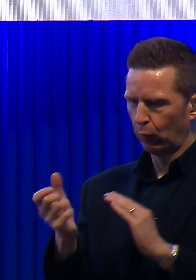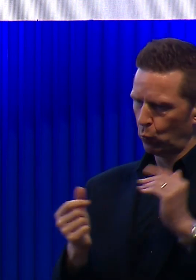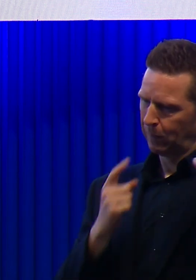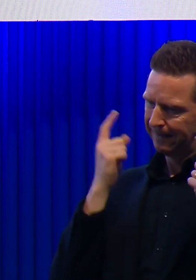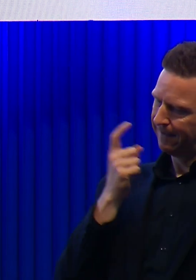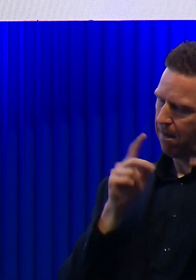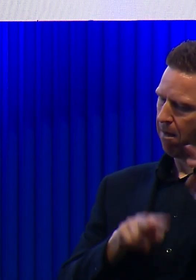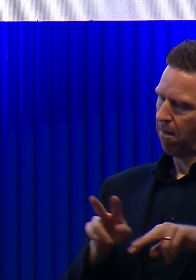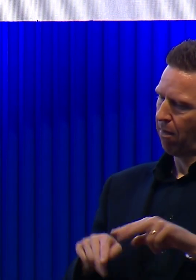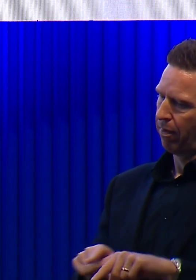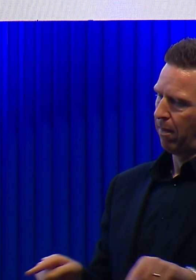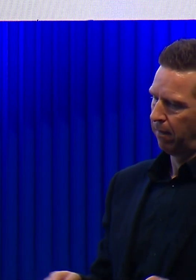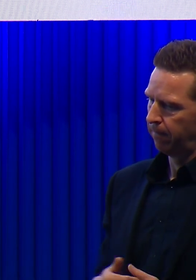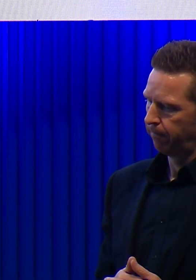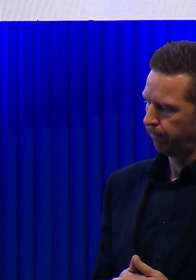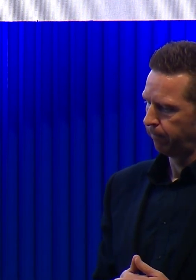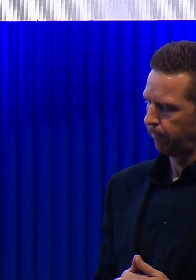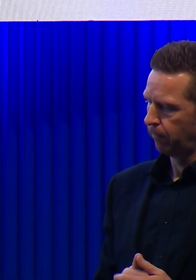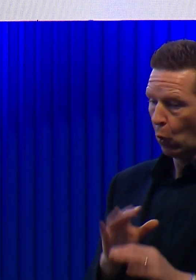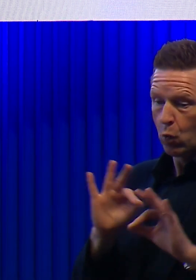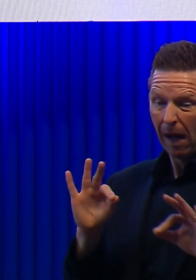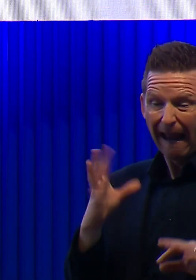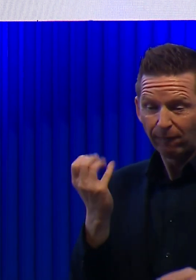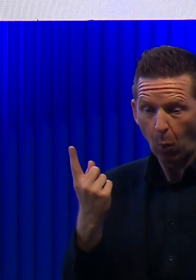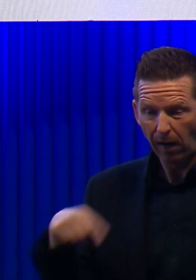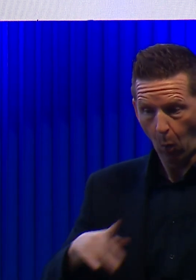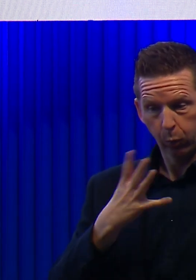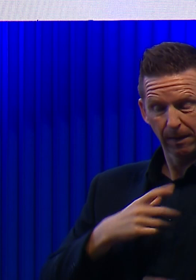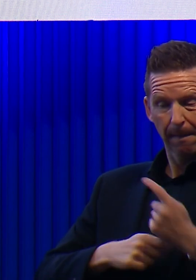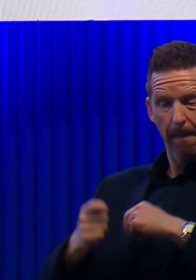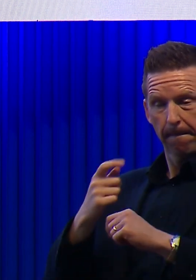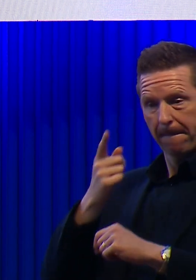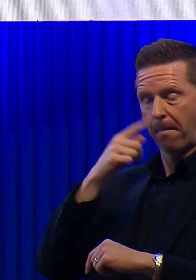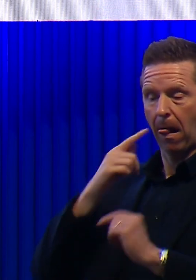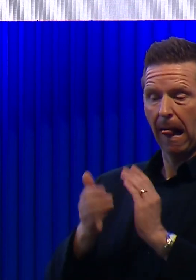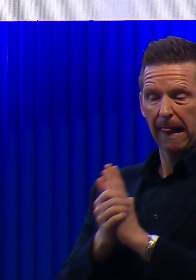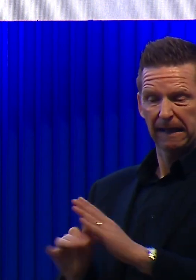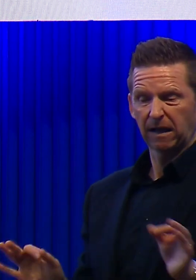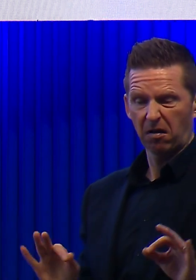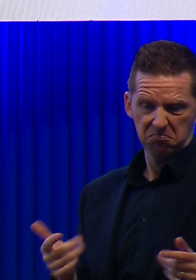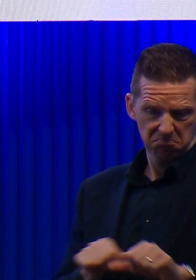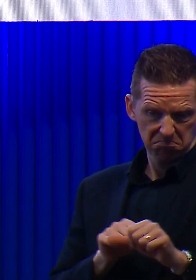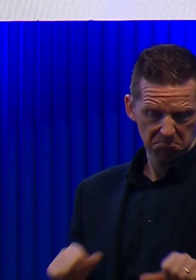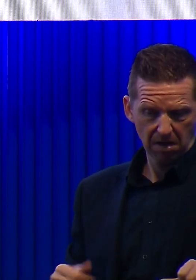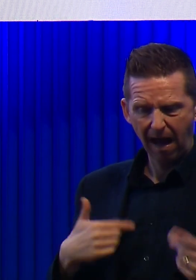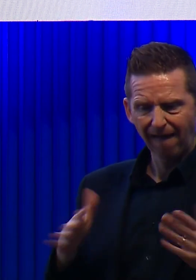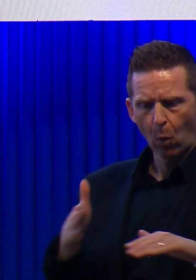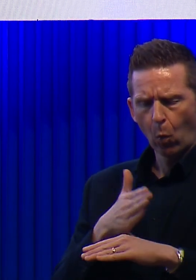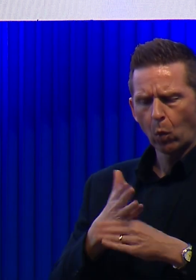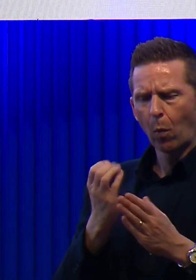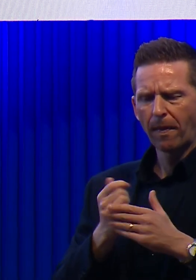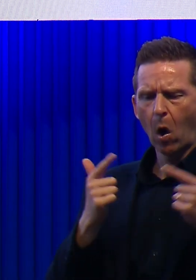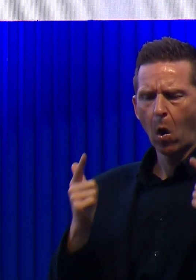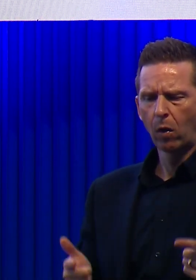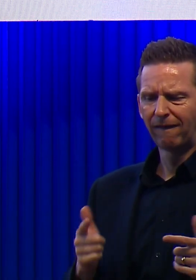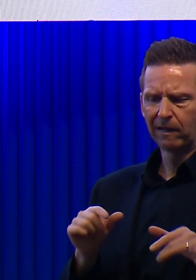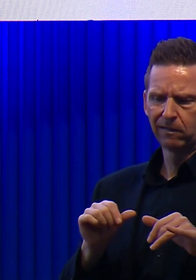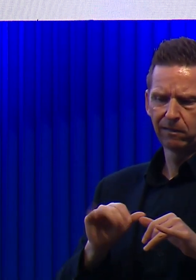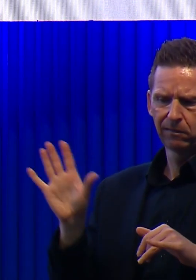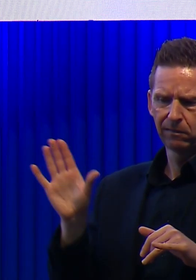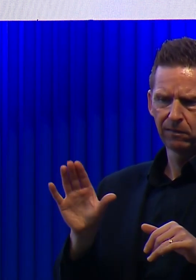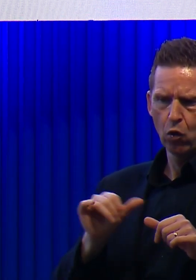and a design systems team, and all of these supporters to help us deliver value. Now, I thought it